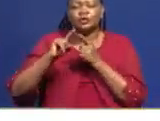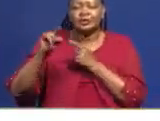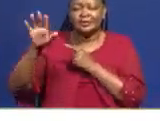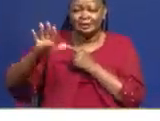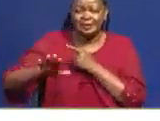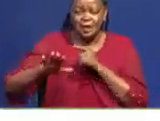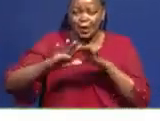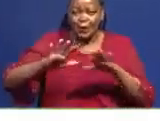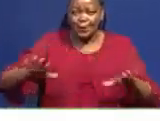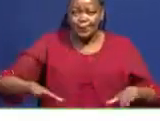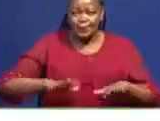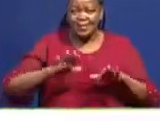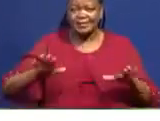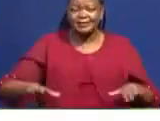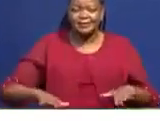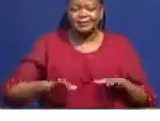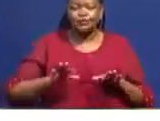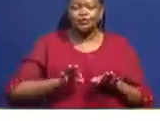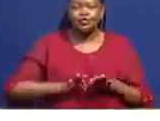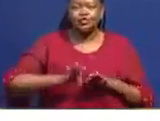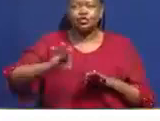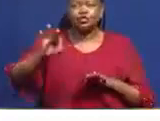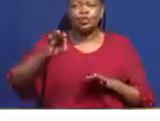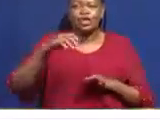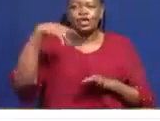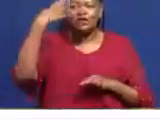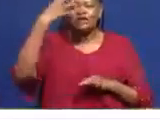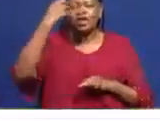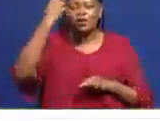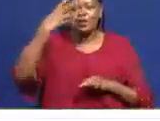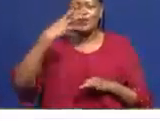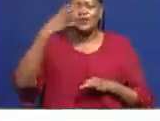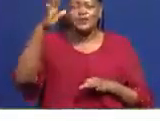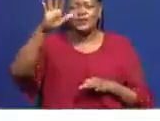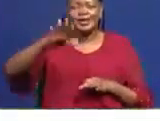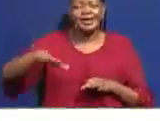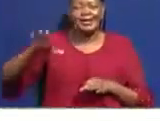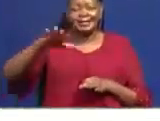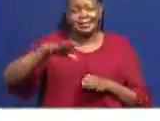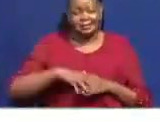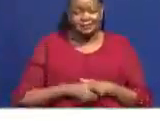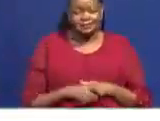has long stretches with amazing scenery.